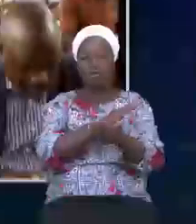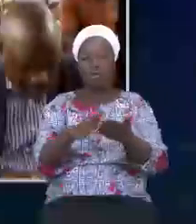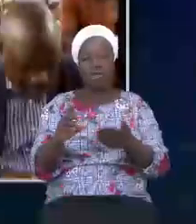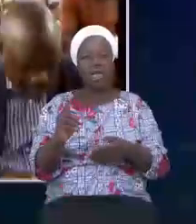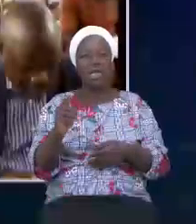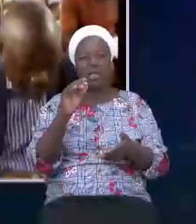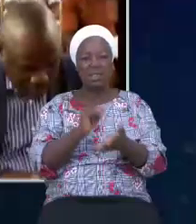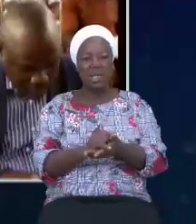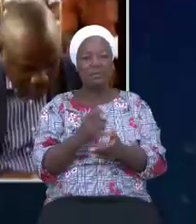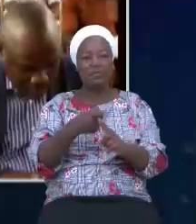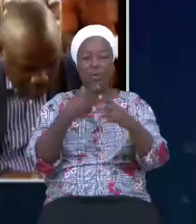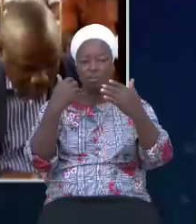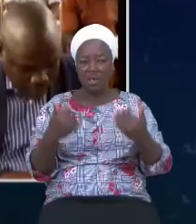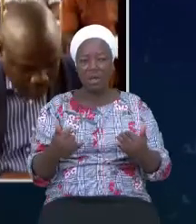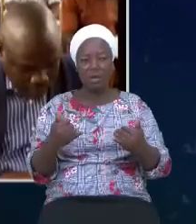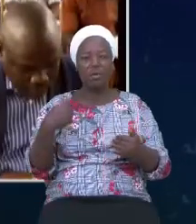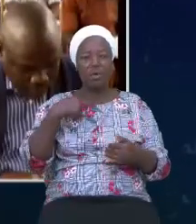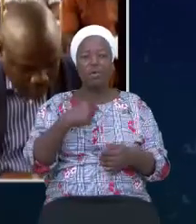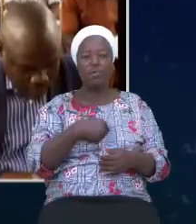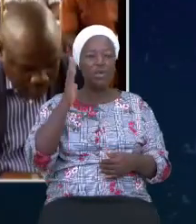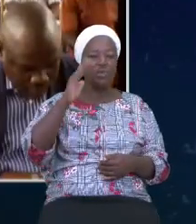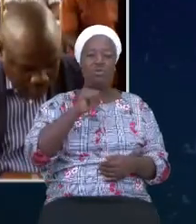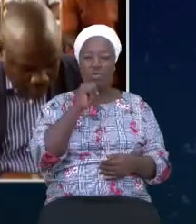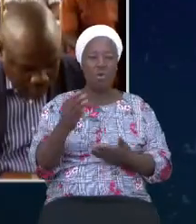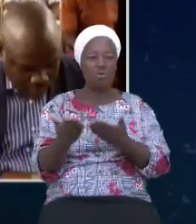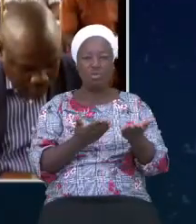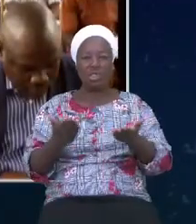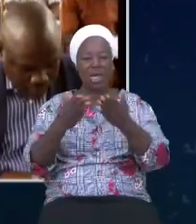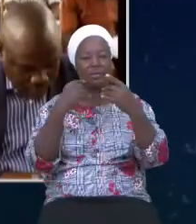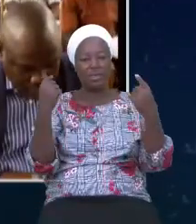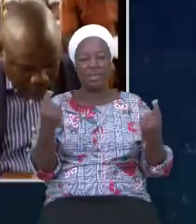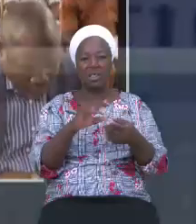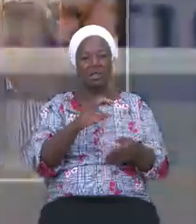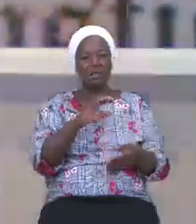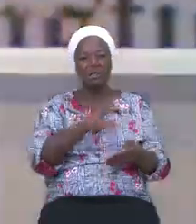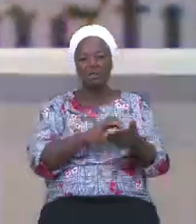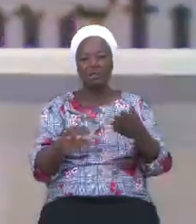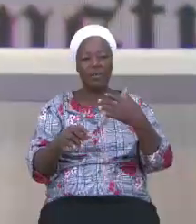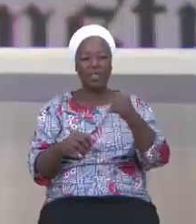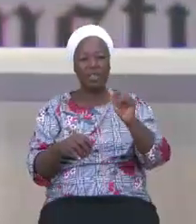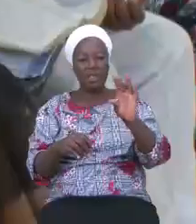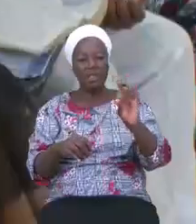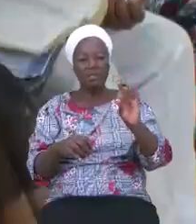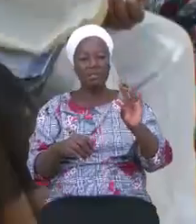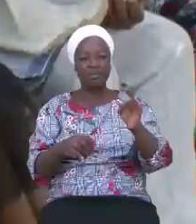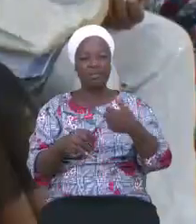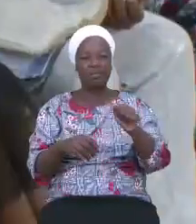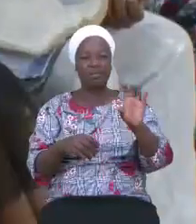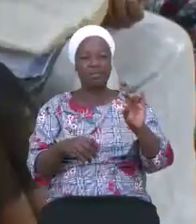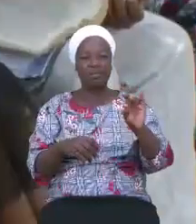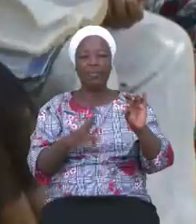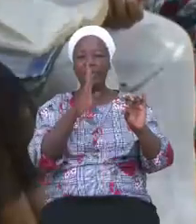that henceforth ye should not serve sin. Look at verse 18. Verse 18 says,